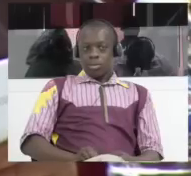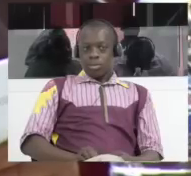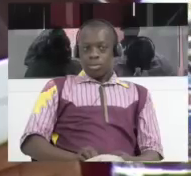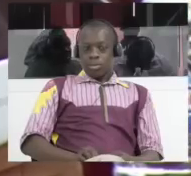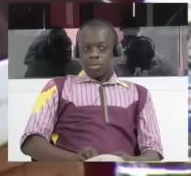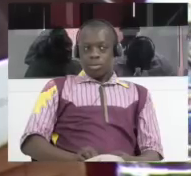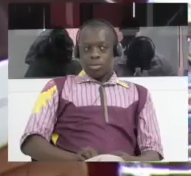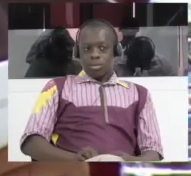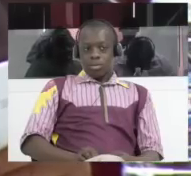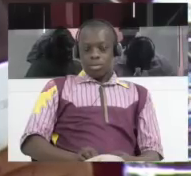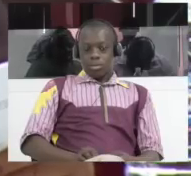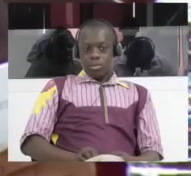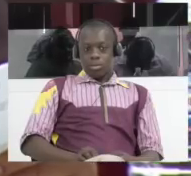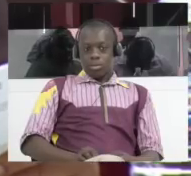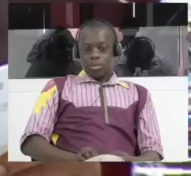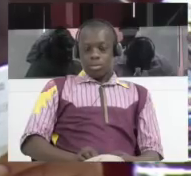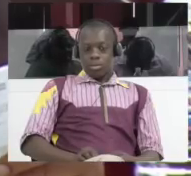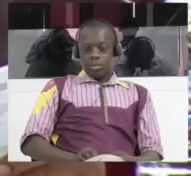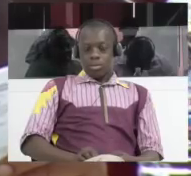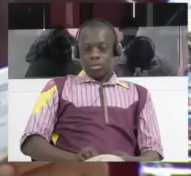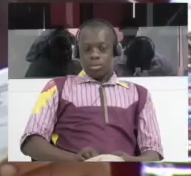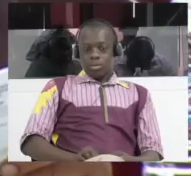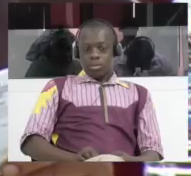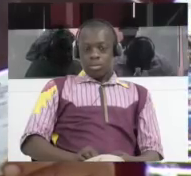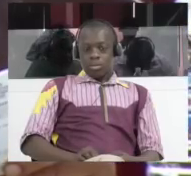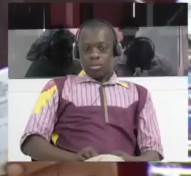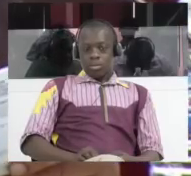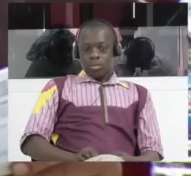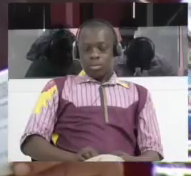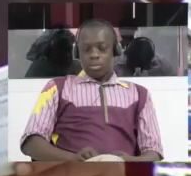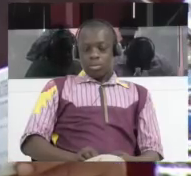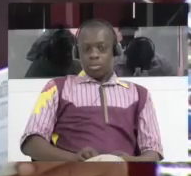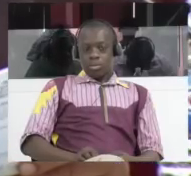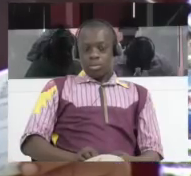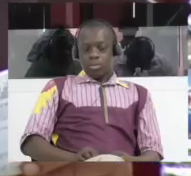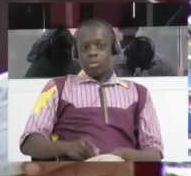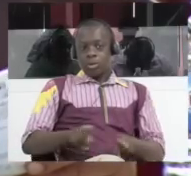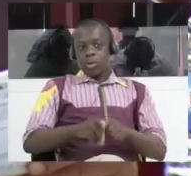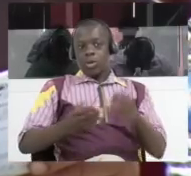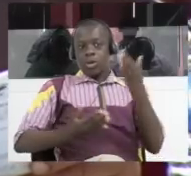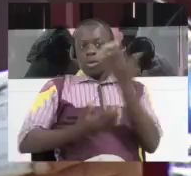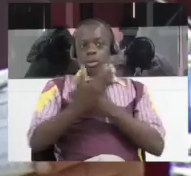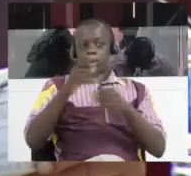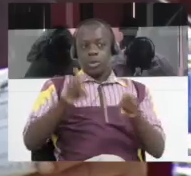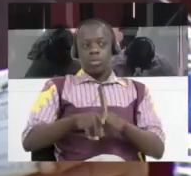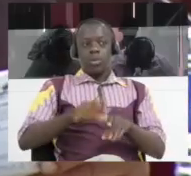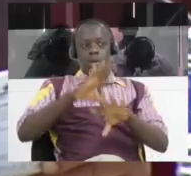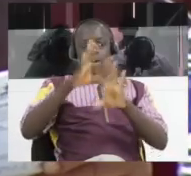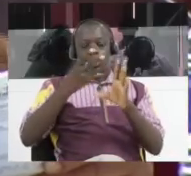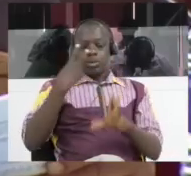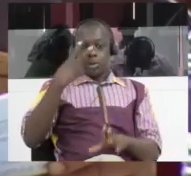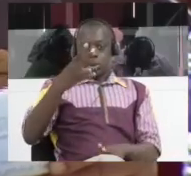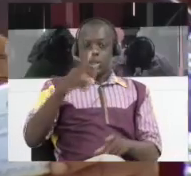Your other earlier officers who confessed here in this where you are now sitting all seem to show that there